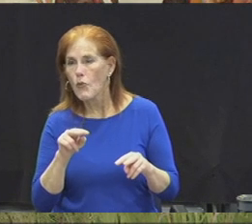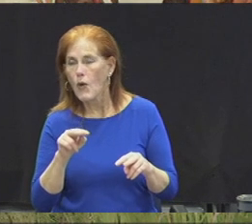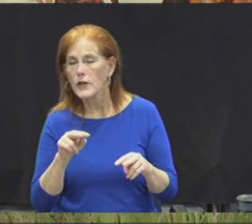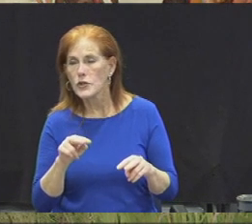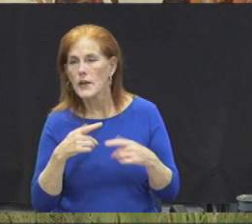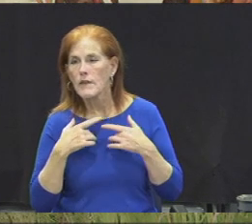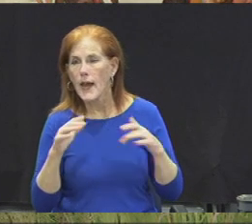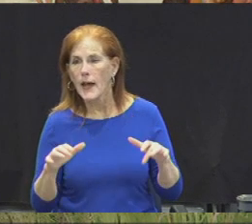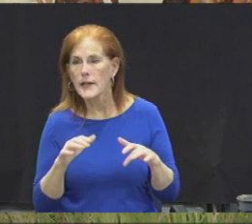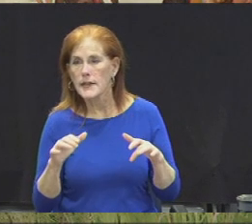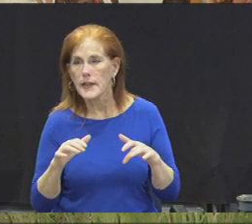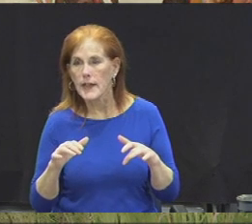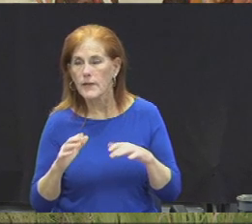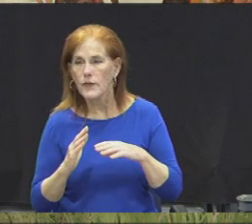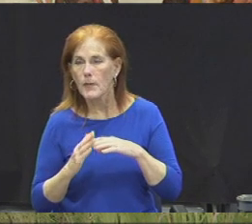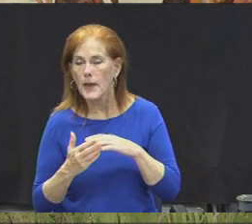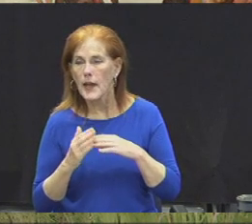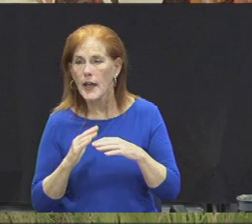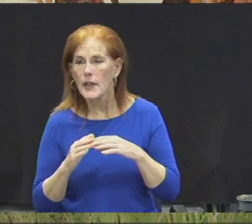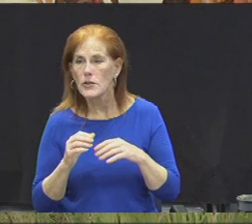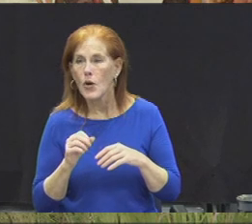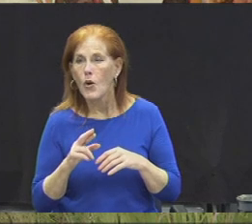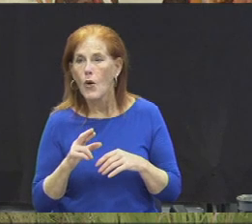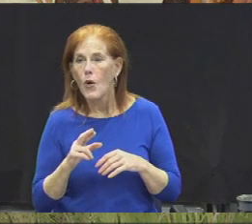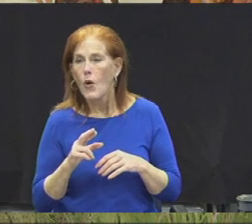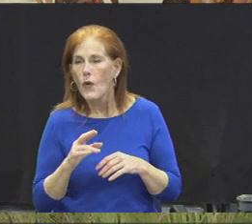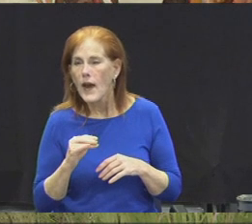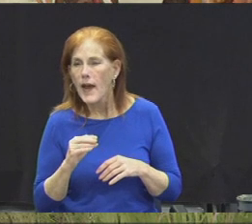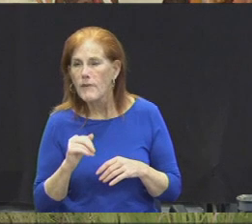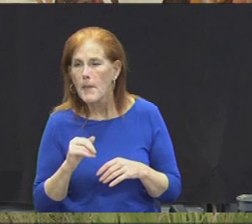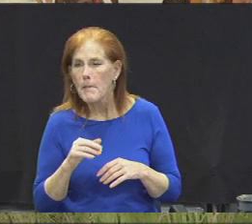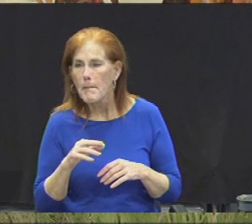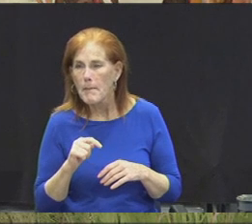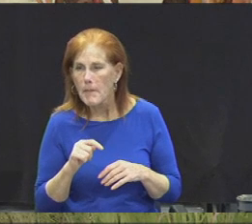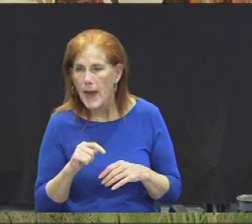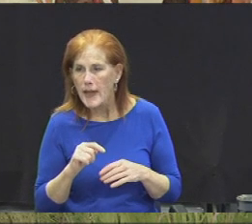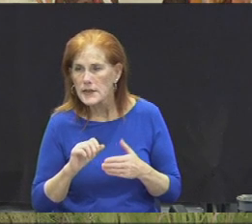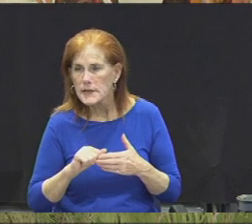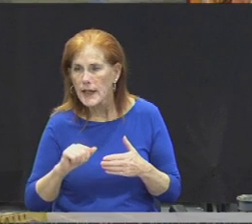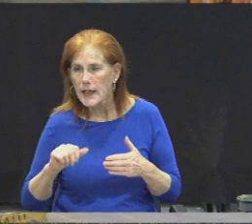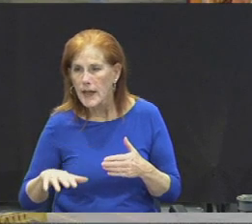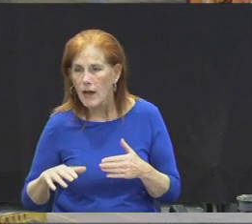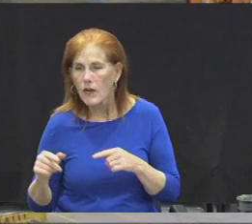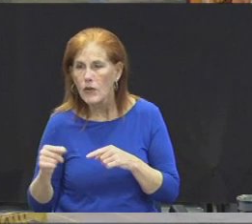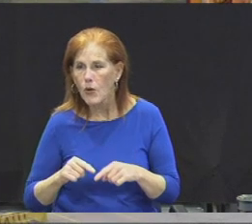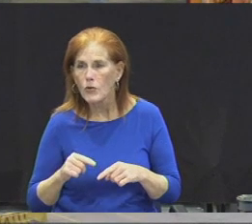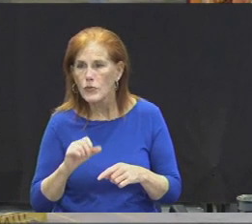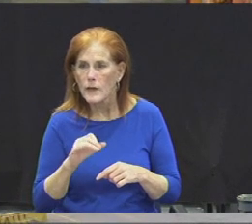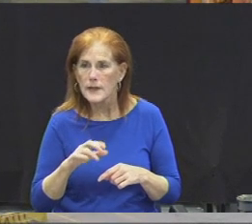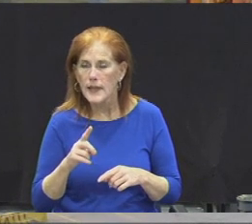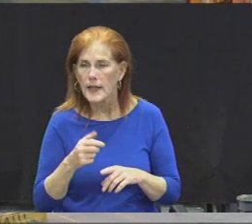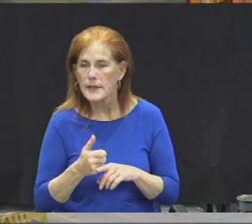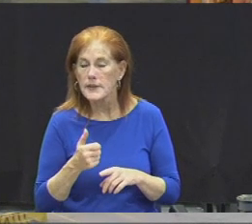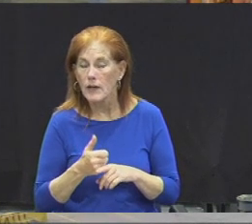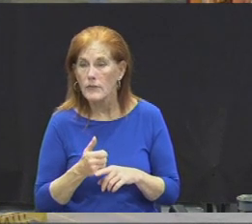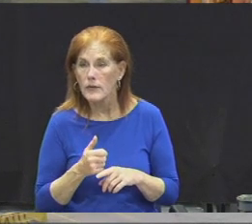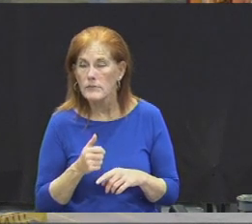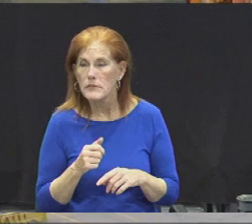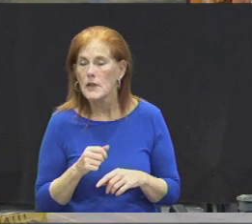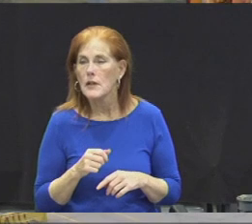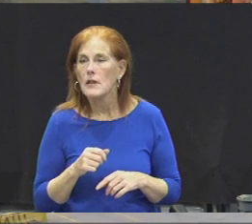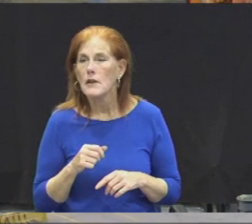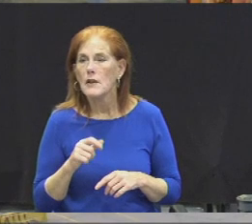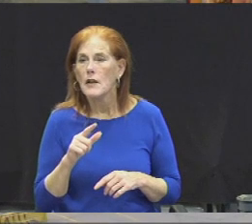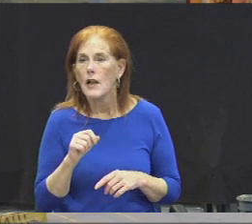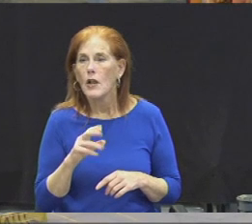activities from those edges, or have the mats taken out and come out onto the sand itself. And then this was